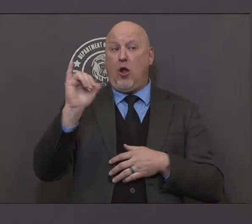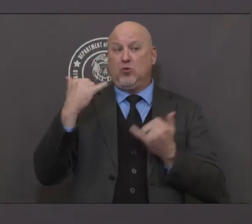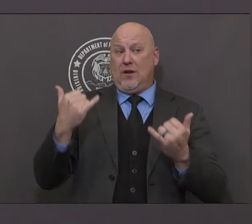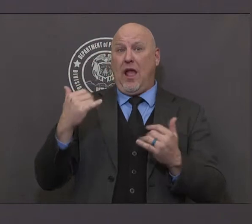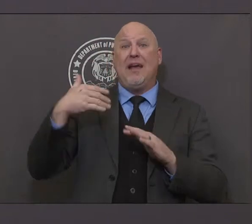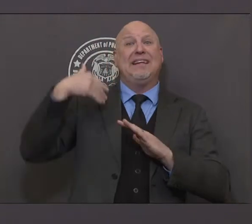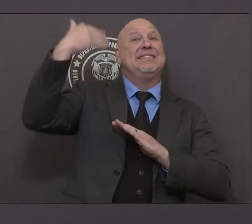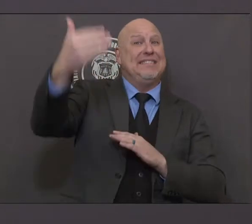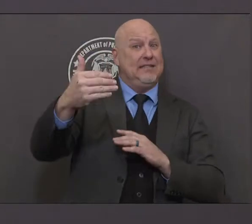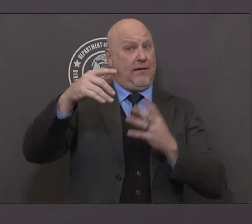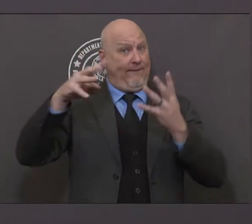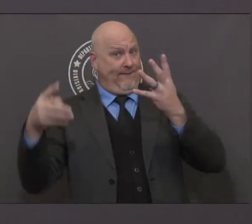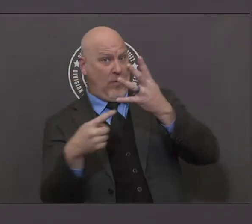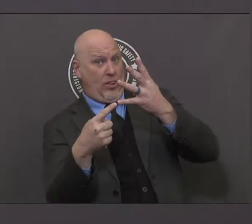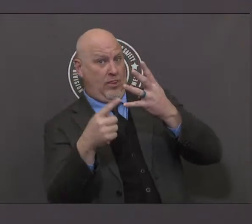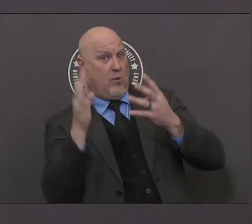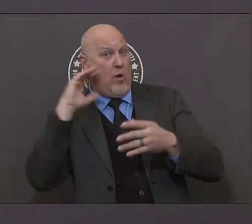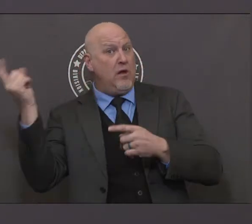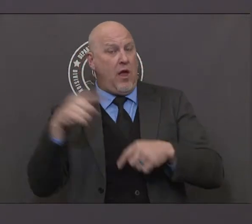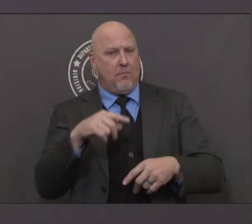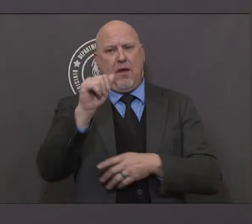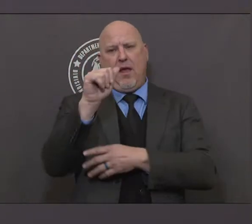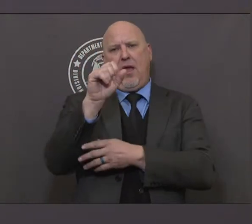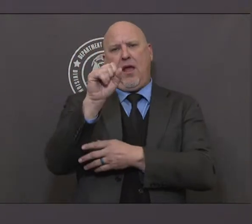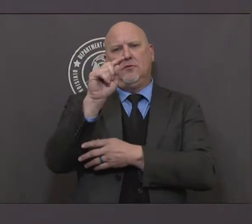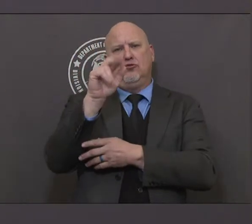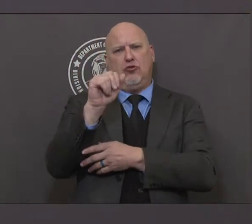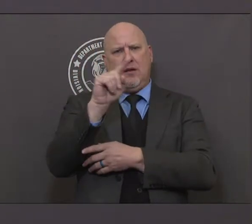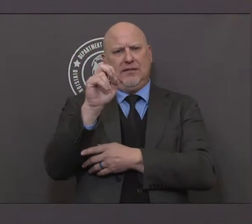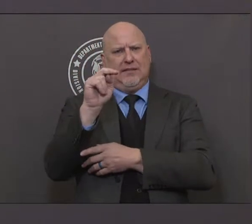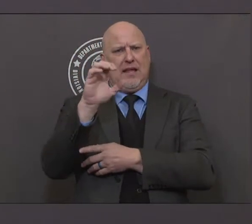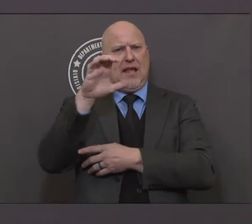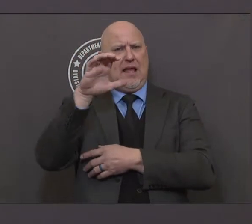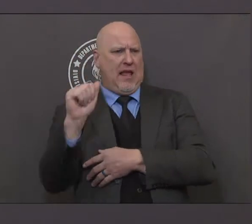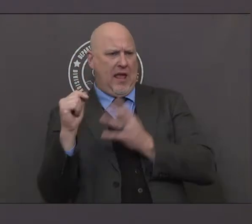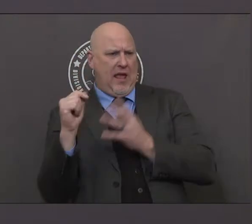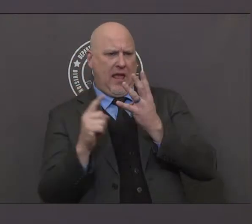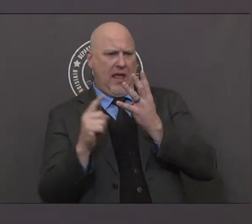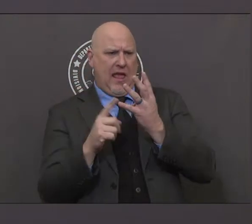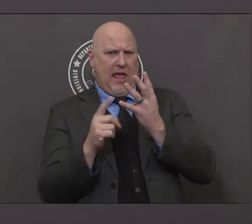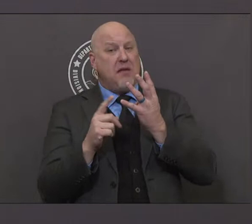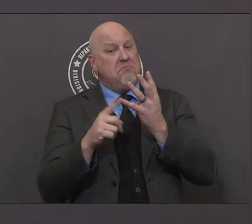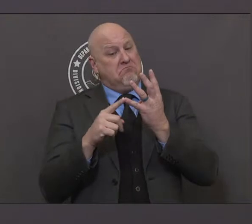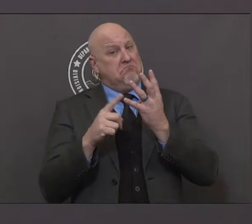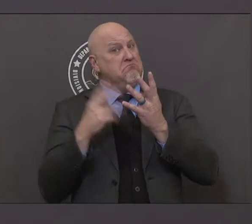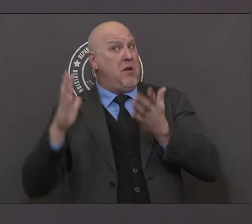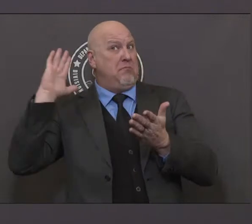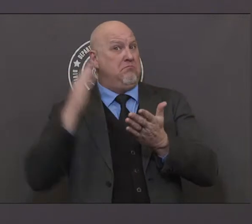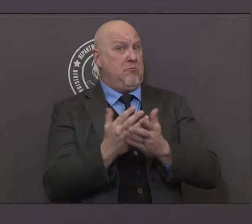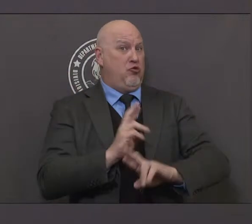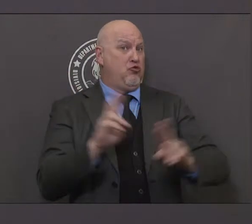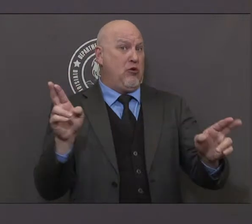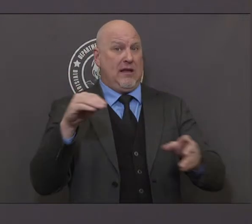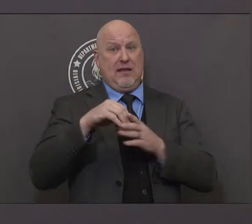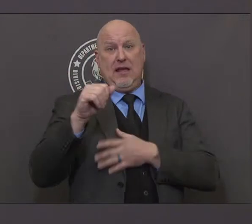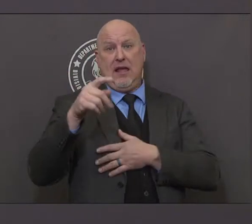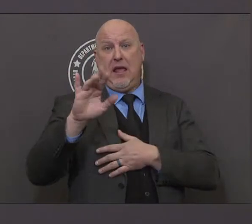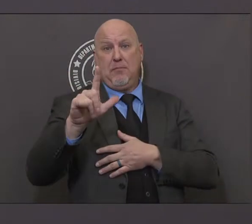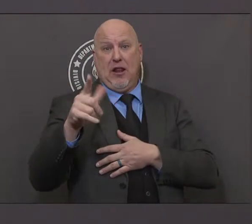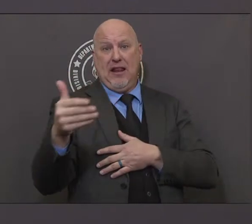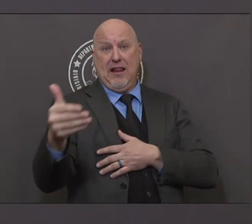the state per week. After that, we will be receiving over 300 first and second thousand doses per